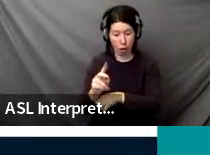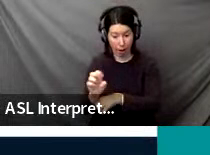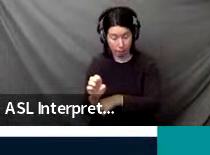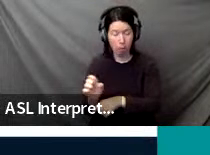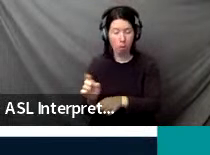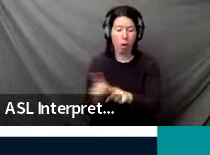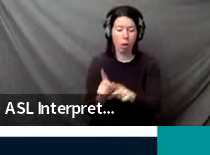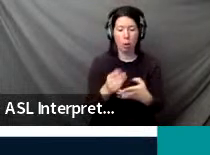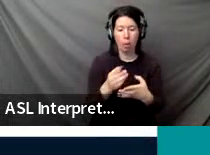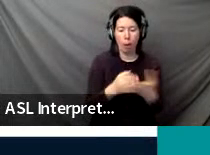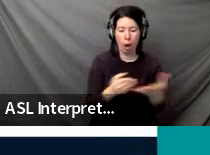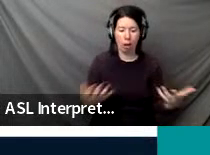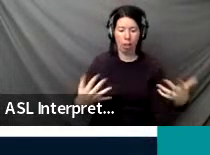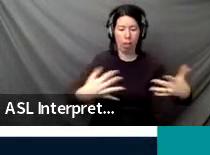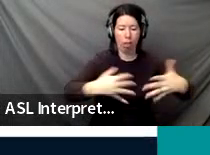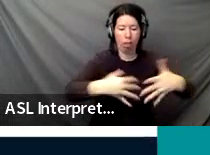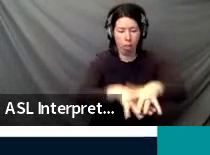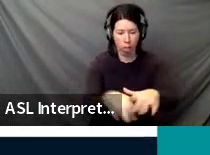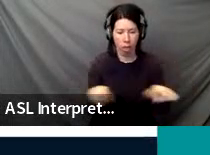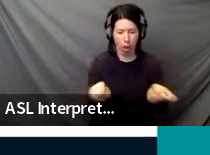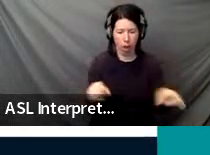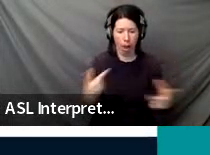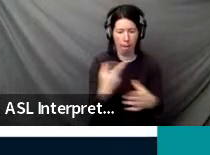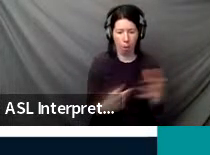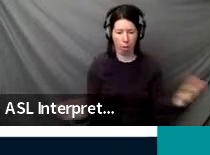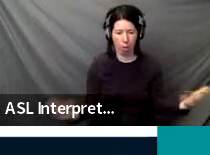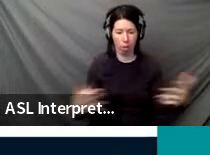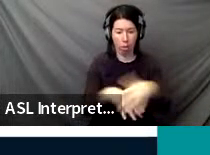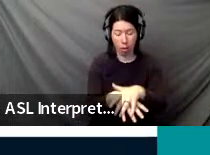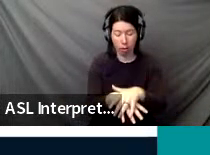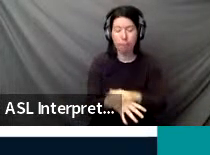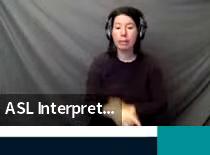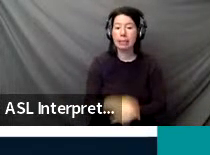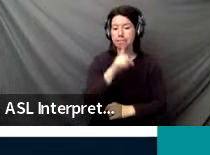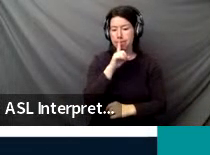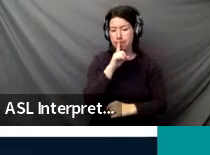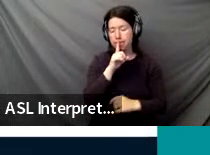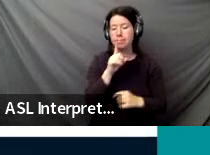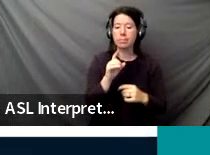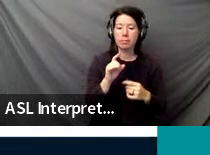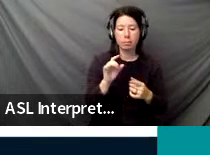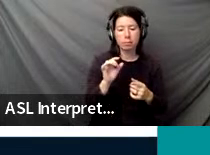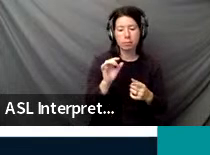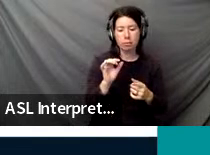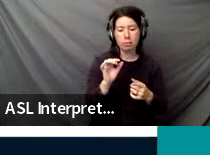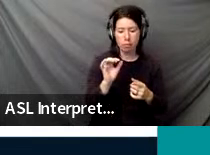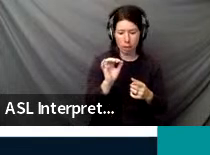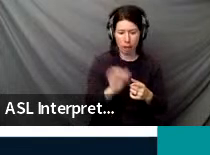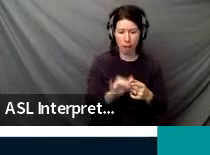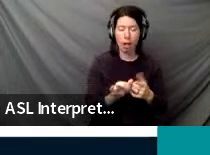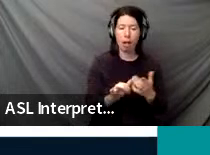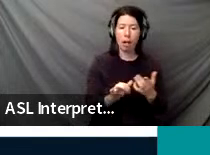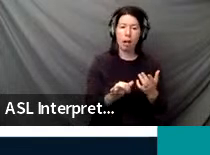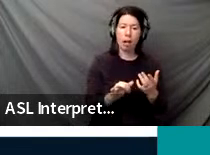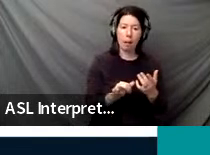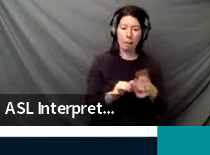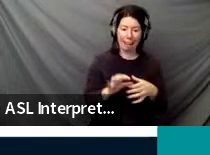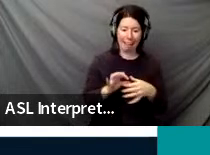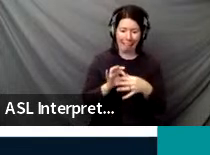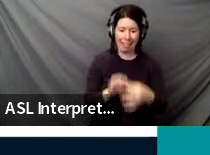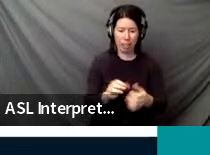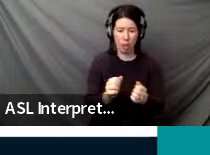also included, are active transportation improvements on the bridge themselves, but connecting to the